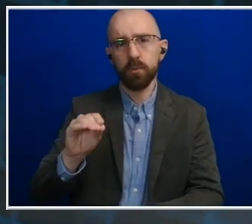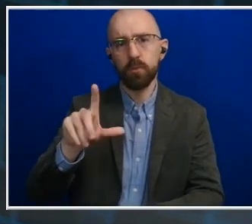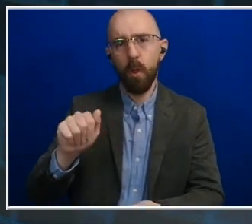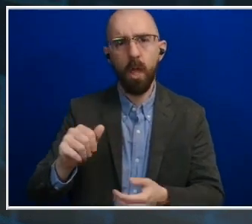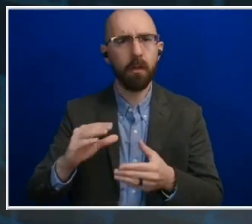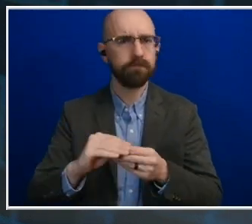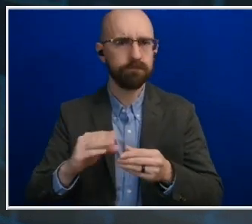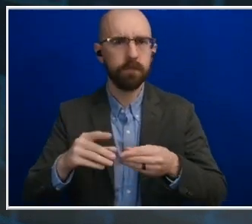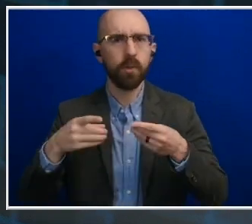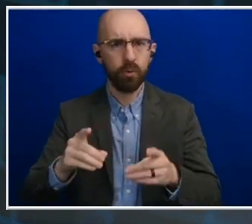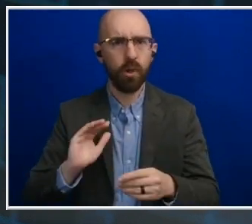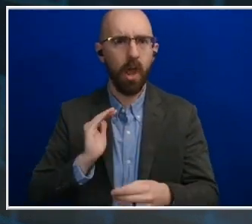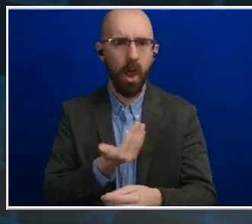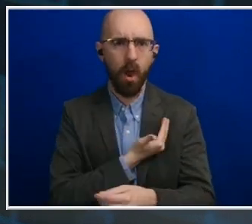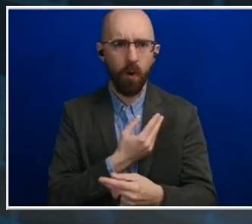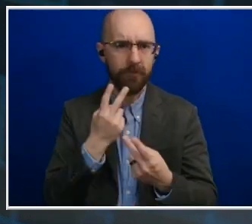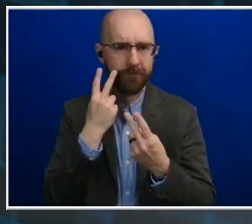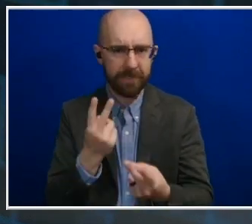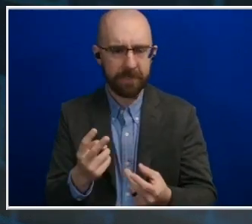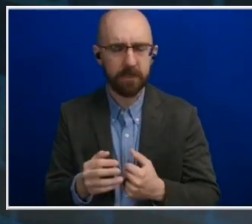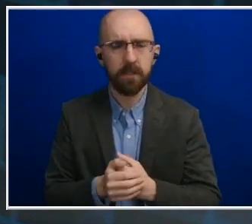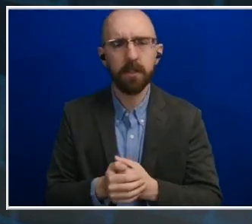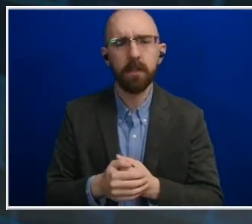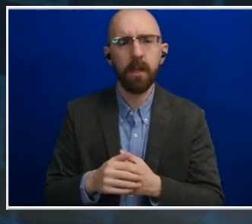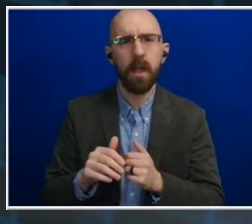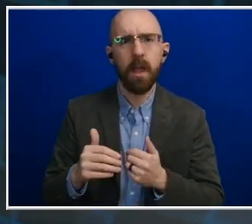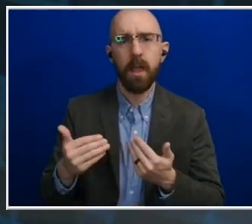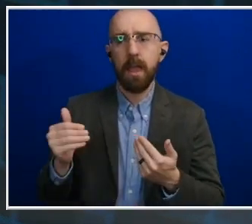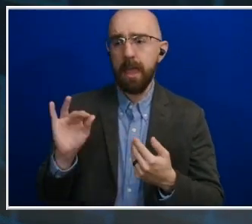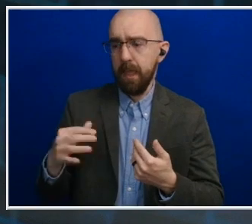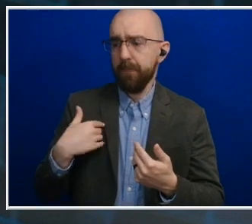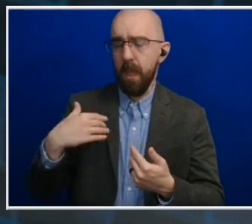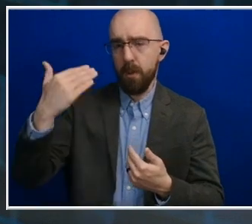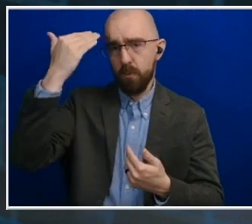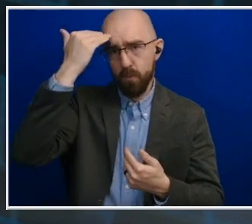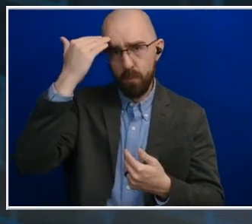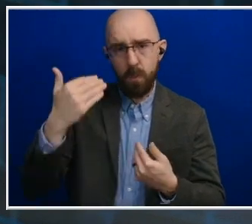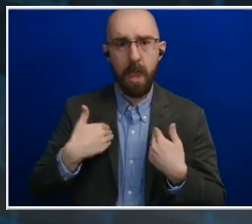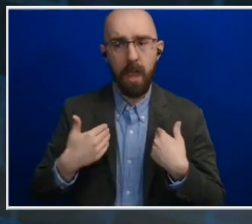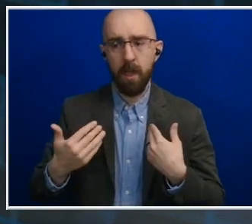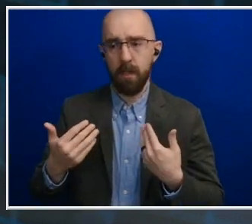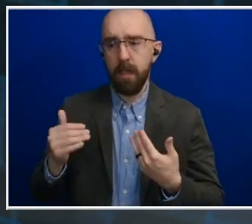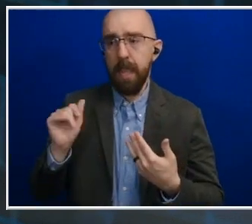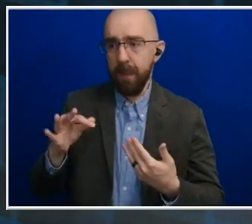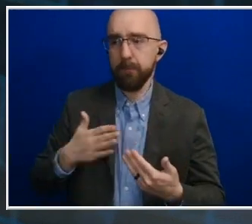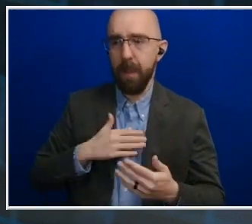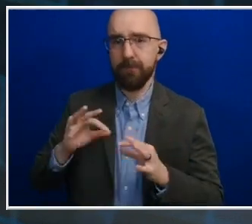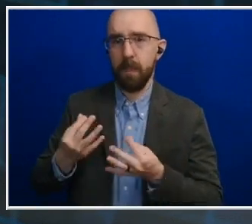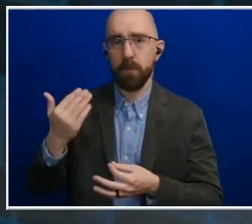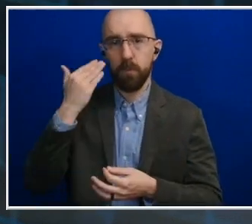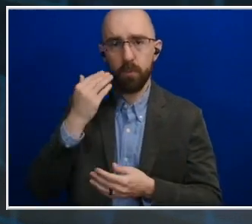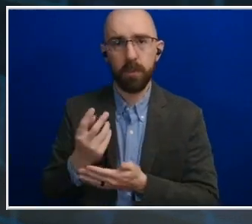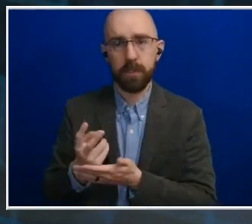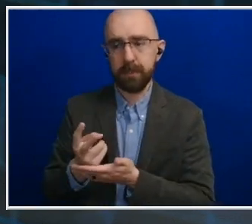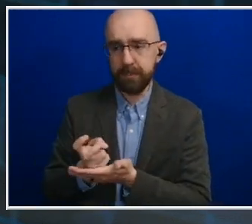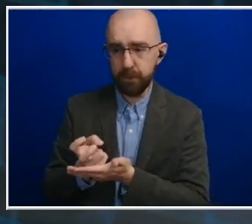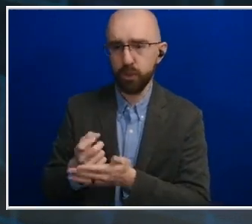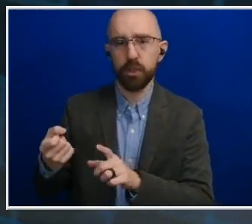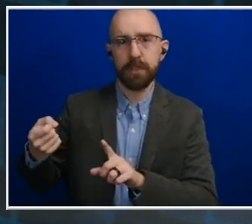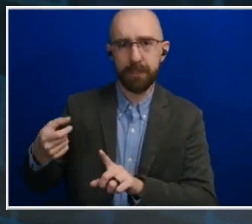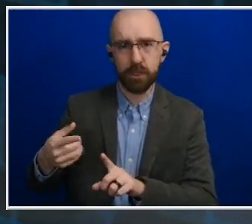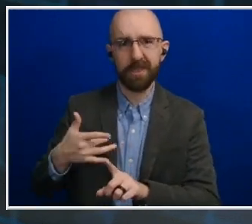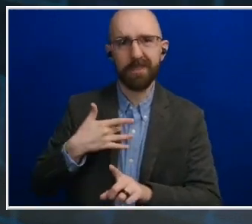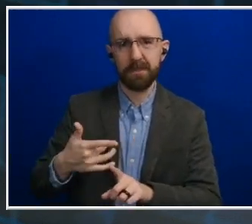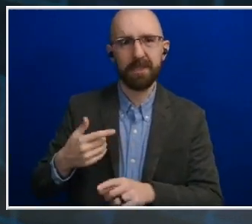visits. Had I known and had my family known that seizures are usually a few seconds to a